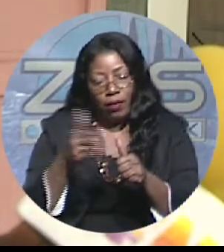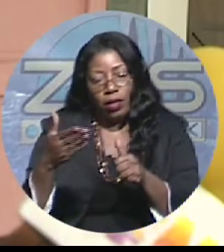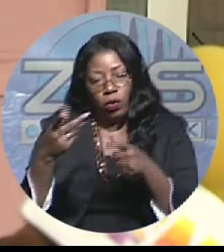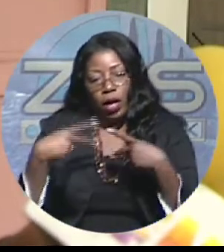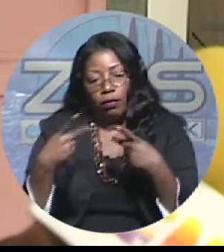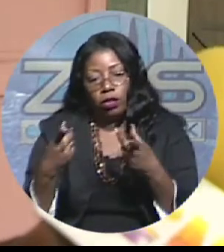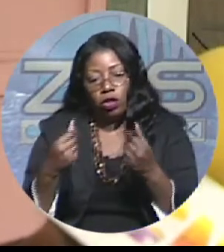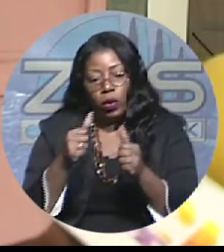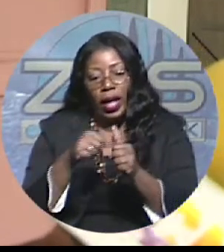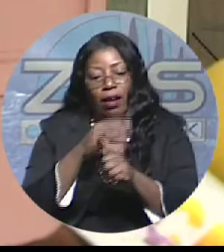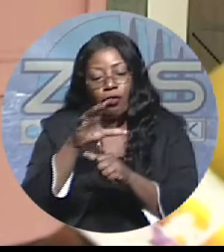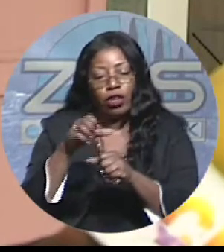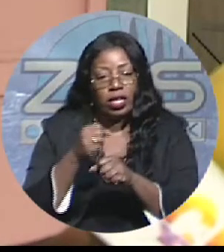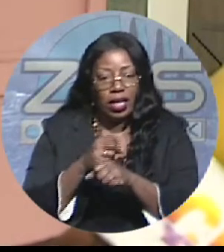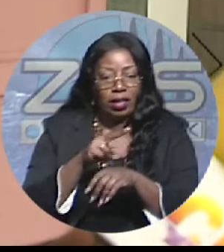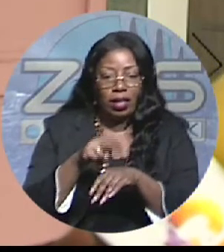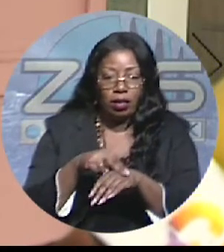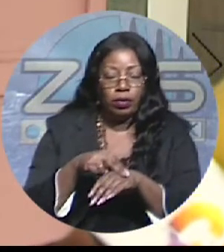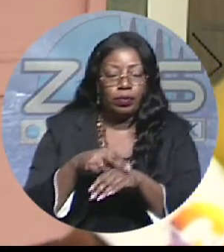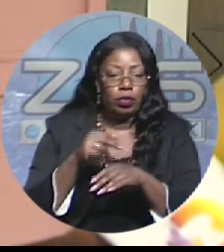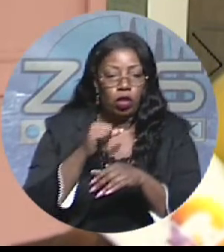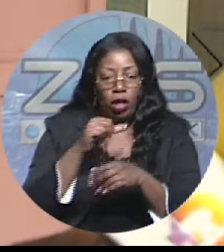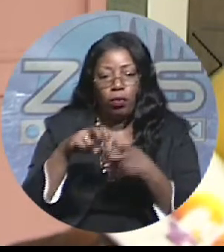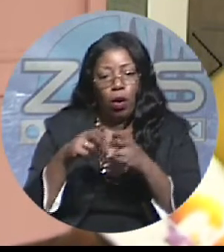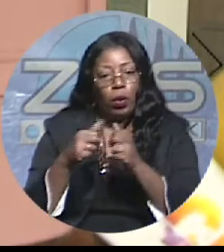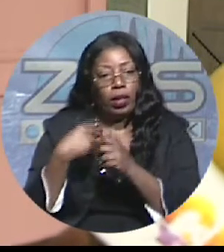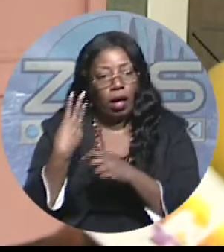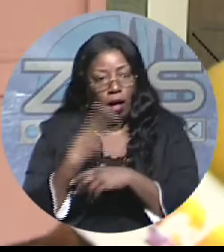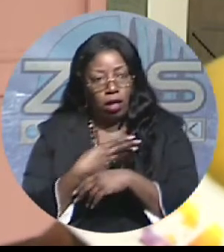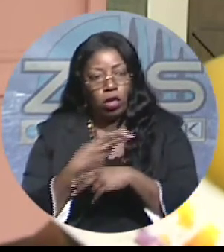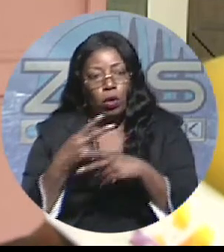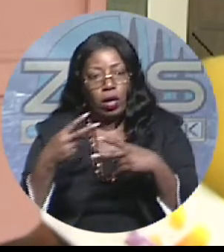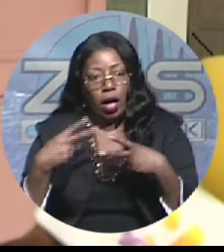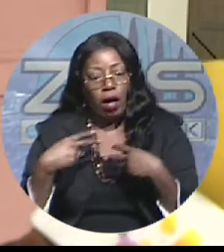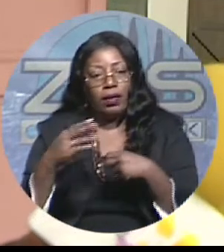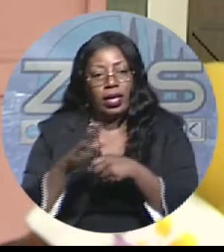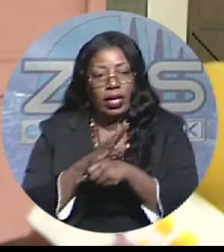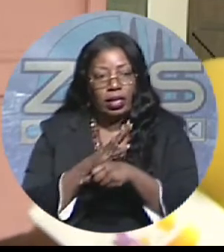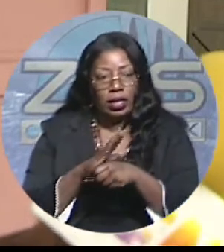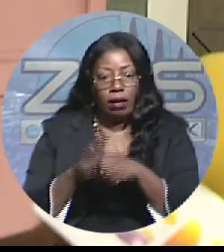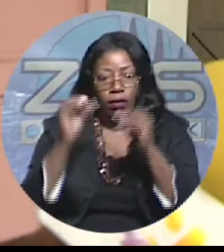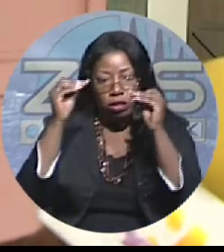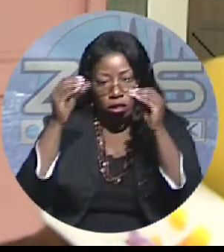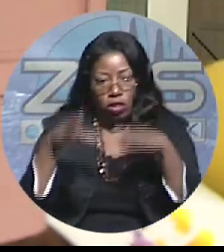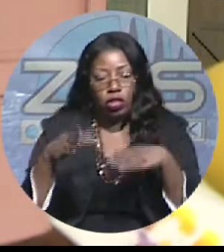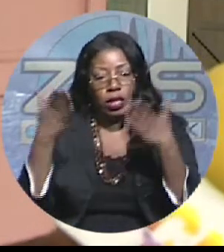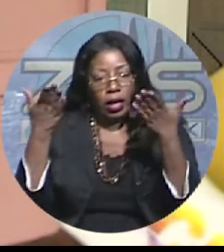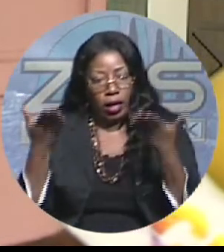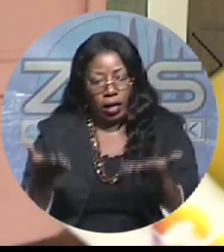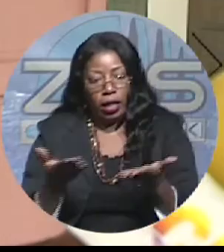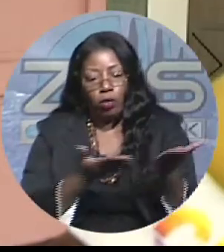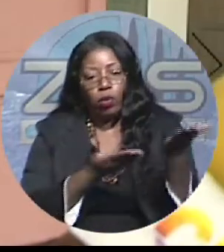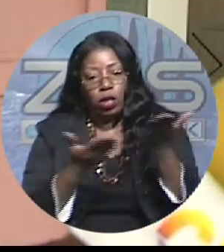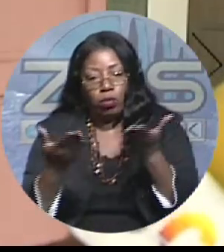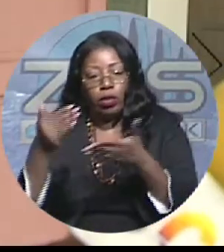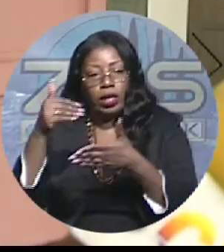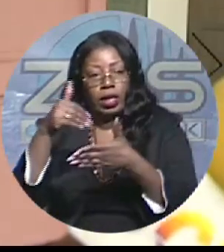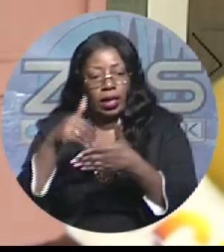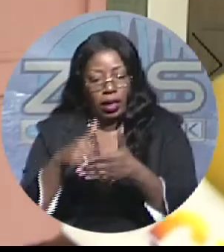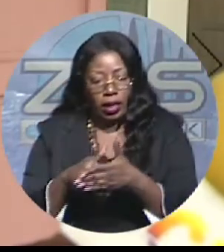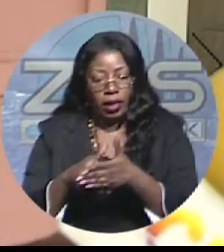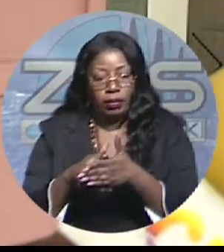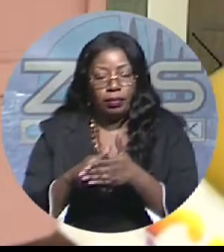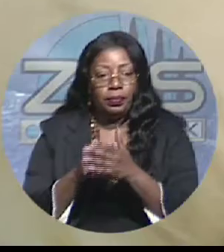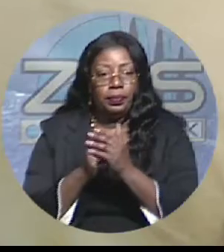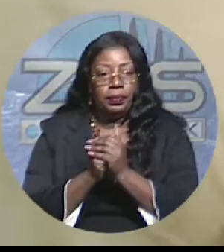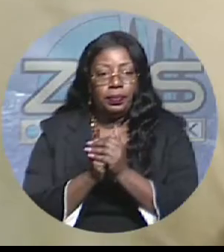And New Providence is not an issue for us because we have enough teachers here who we can bring in order to fill